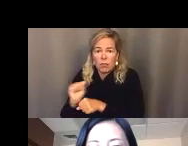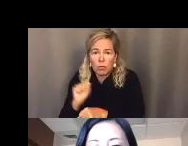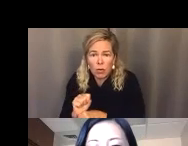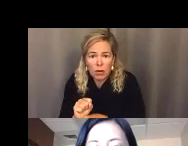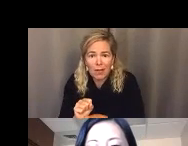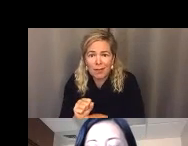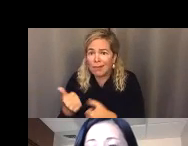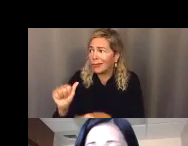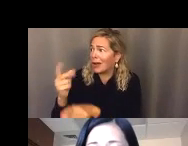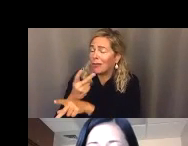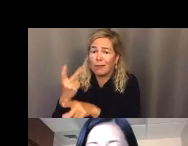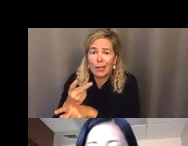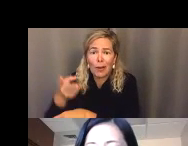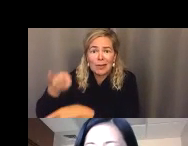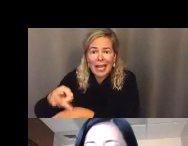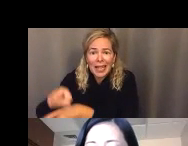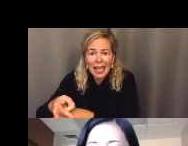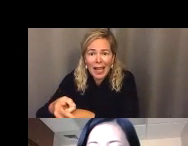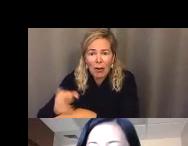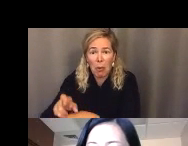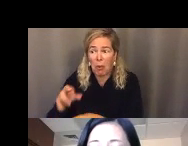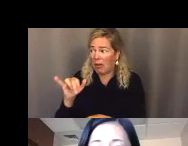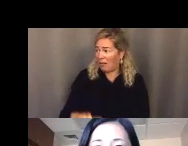or stopping work to stay at home full-time. Next slide.